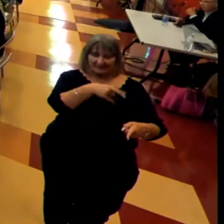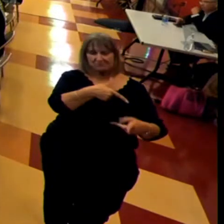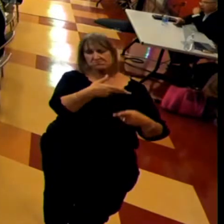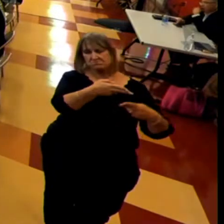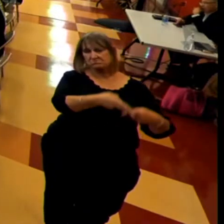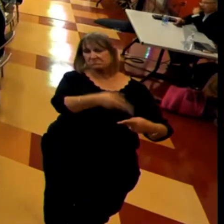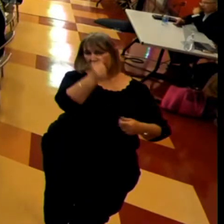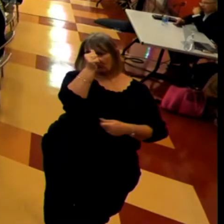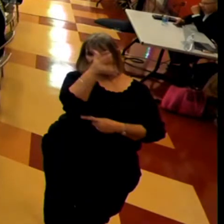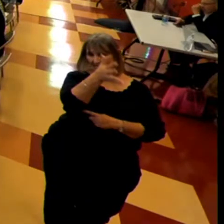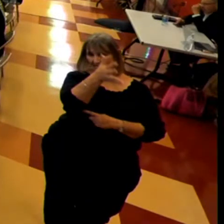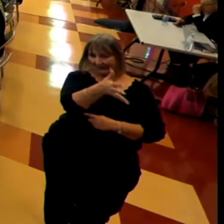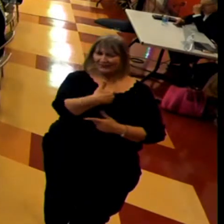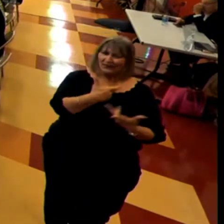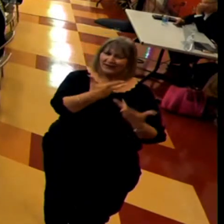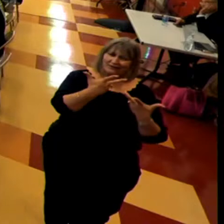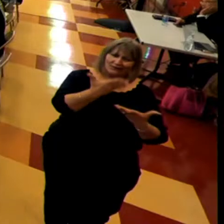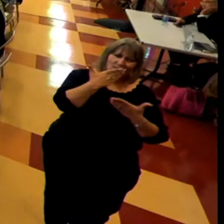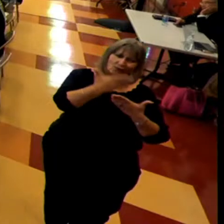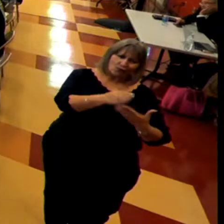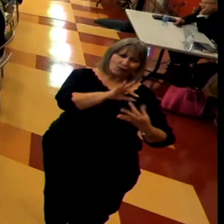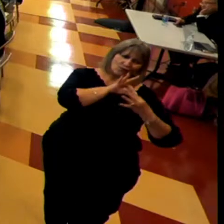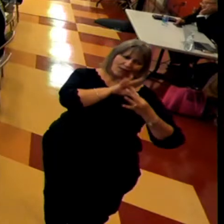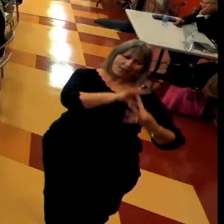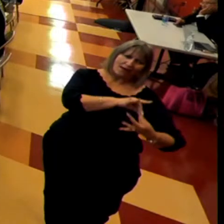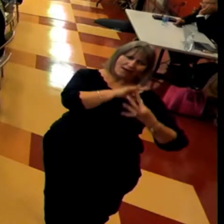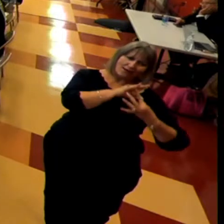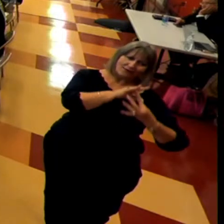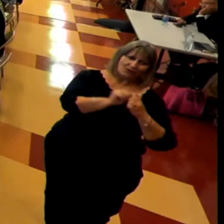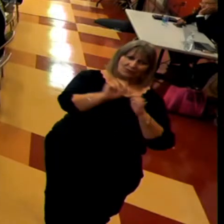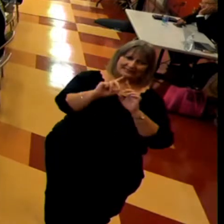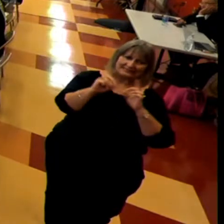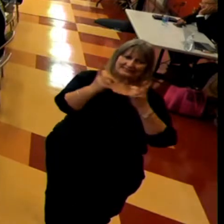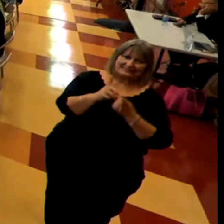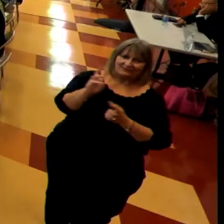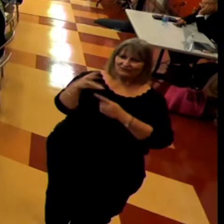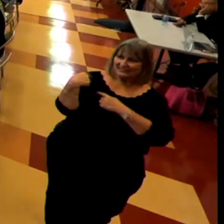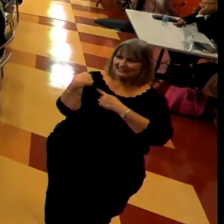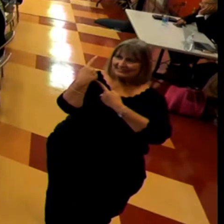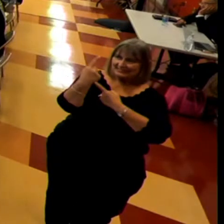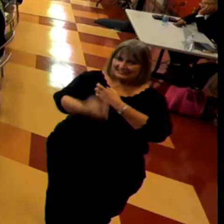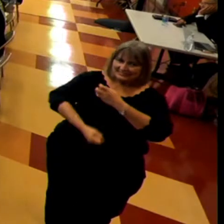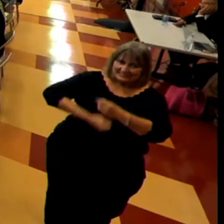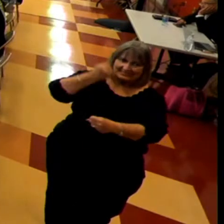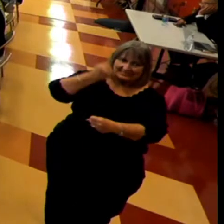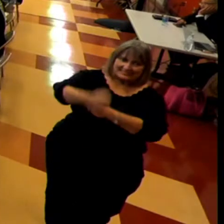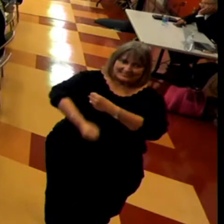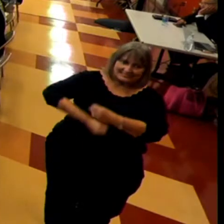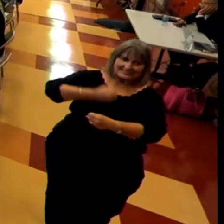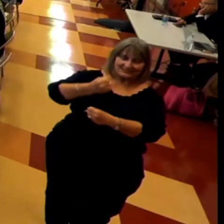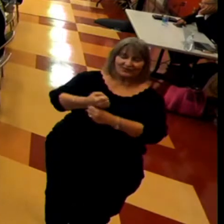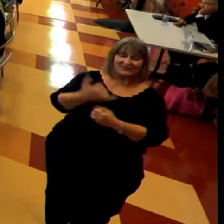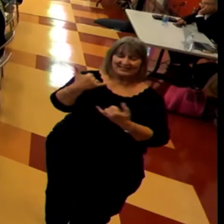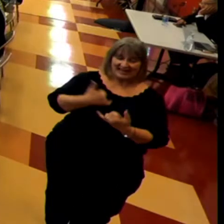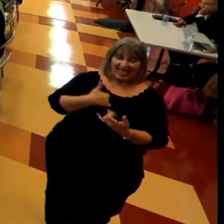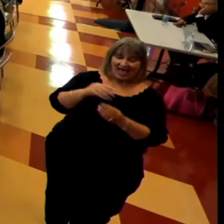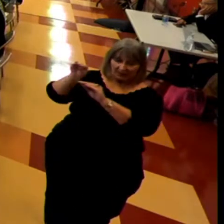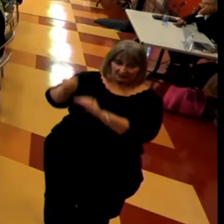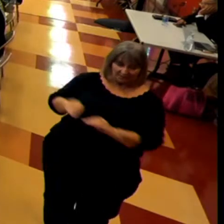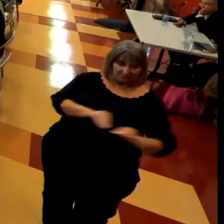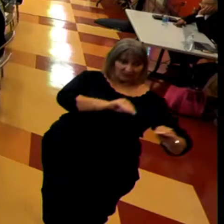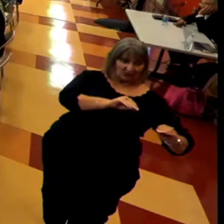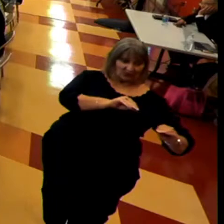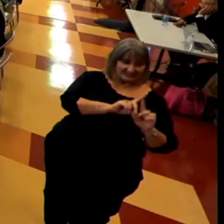It takes a lot to build a relationship with somebody from District 6 over the past few years, and to rezone that to District